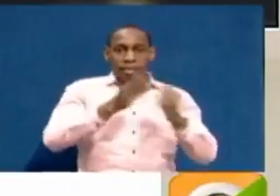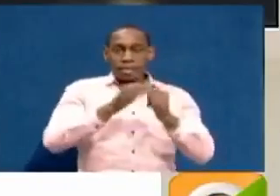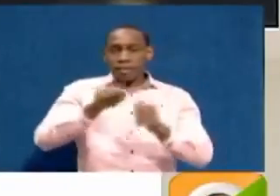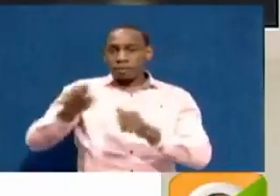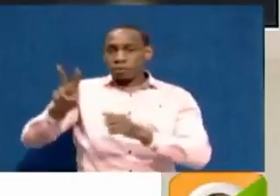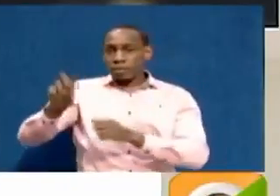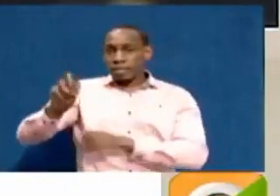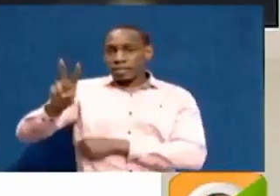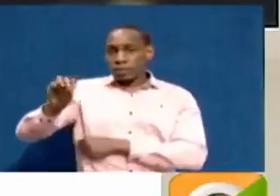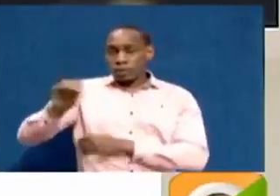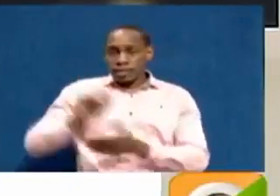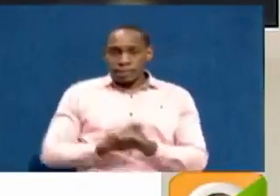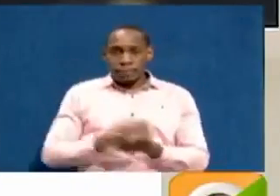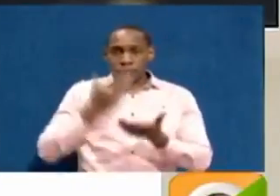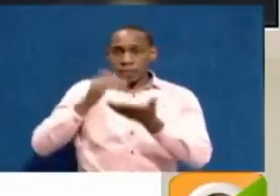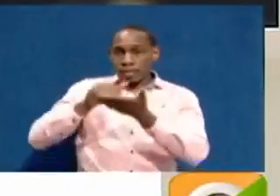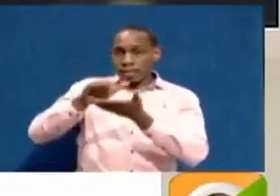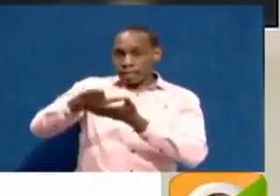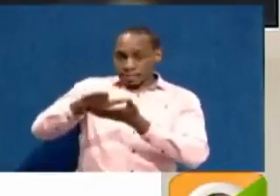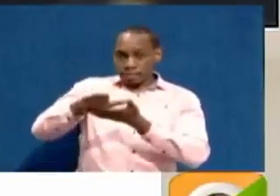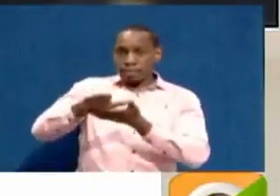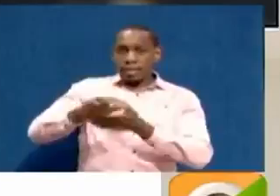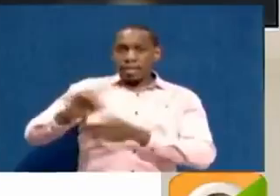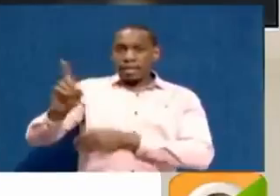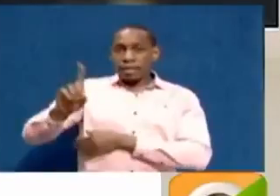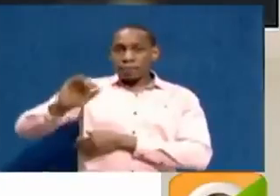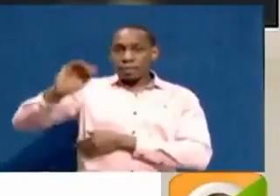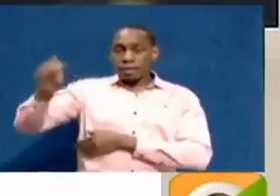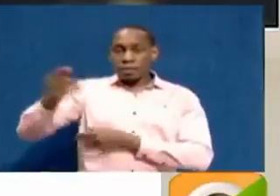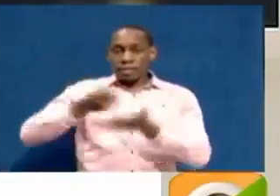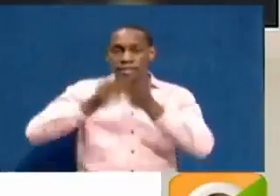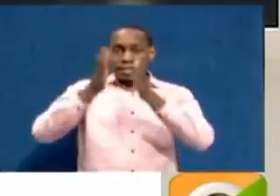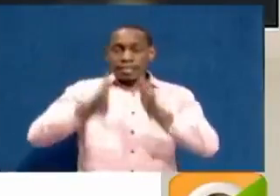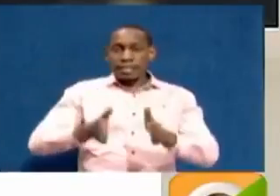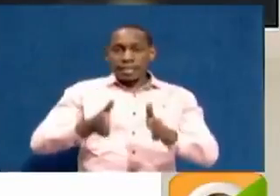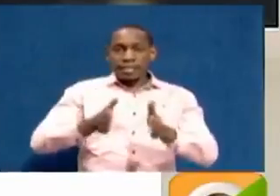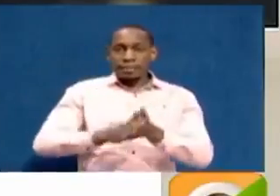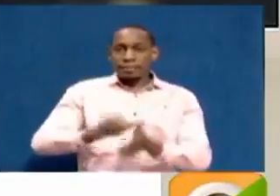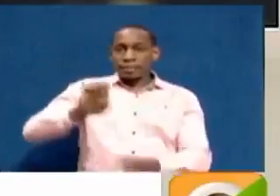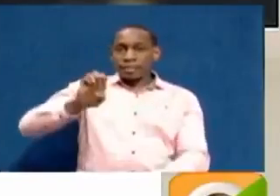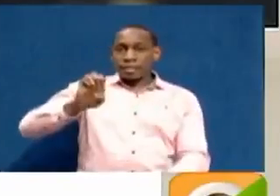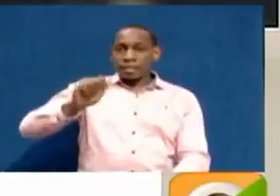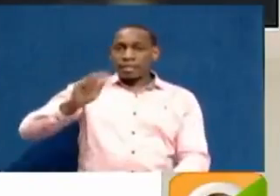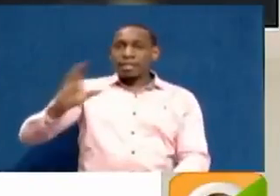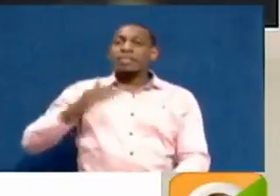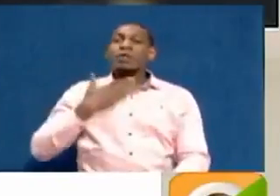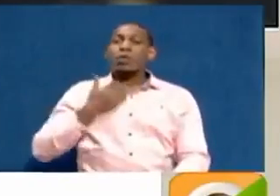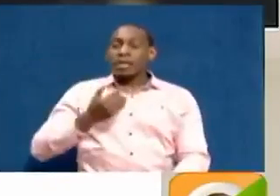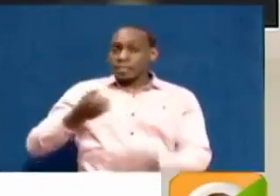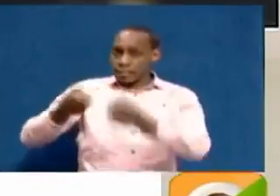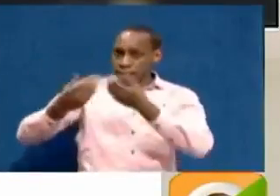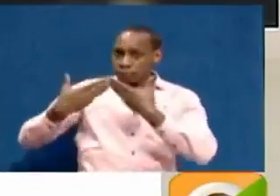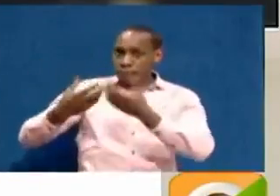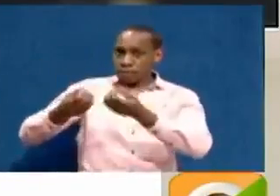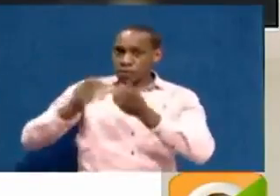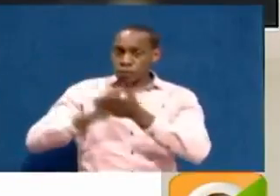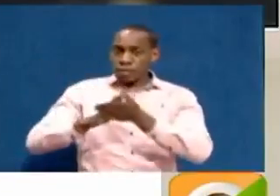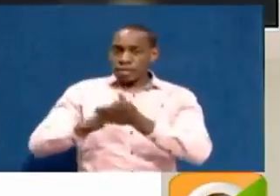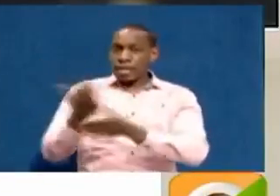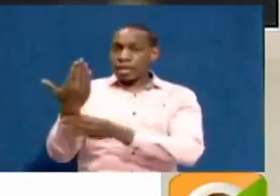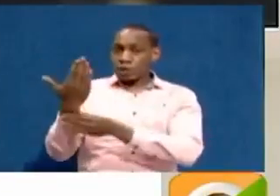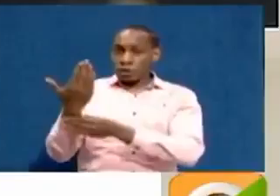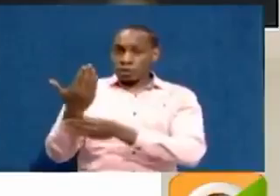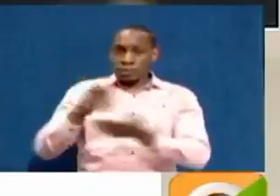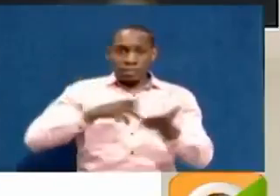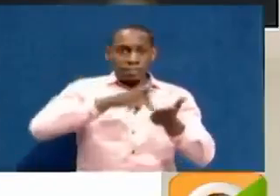and 2020. In a letter addressed to the Nairobi County Secretary, the EACC demanded details and supporting